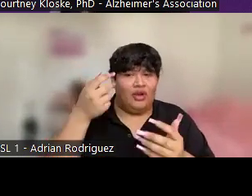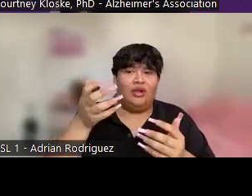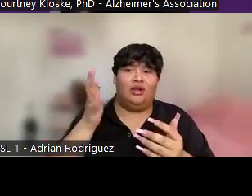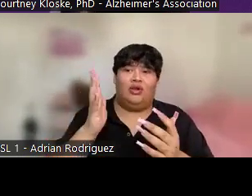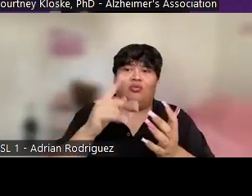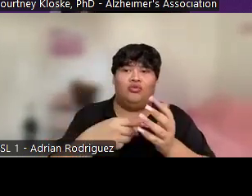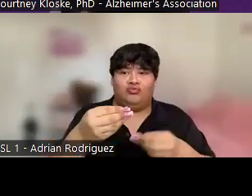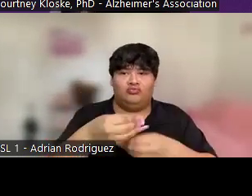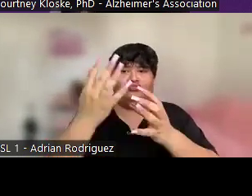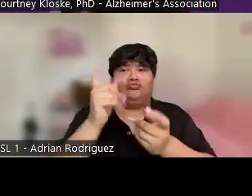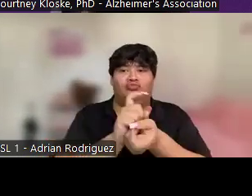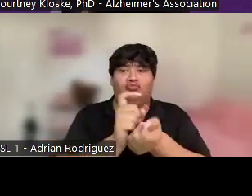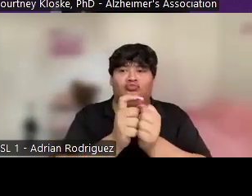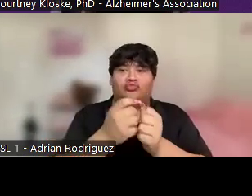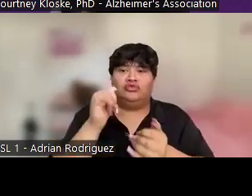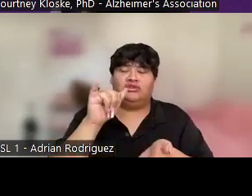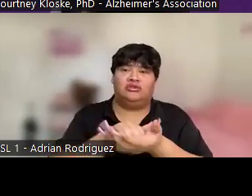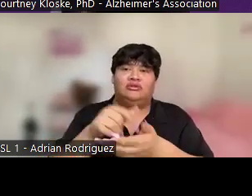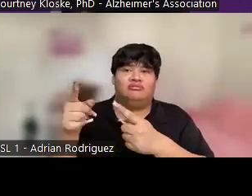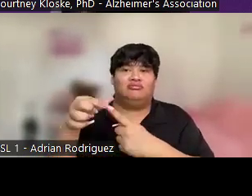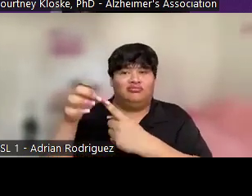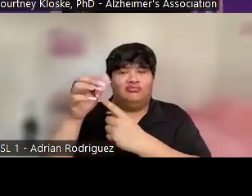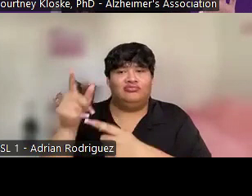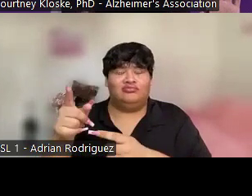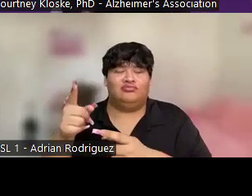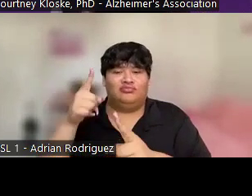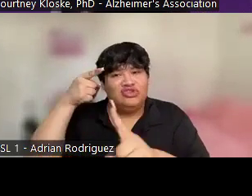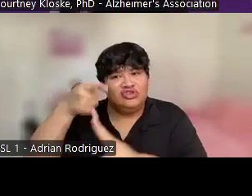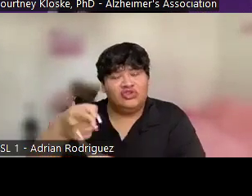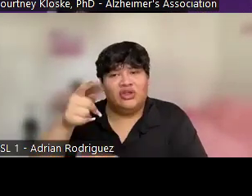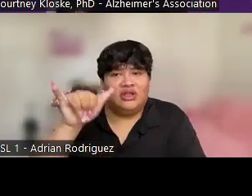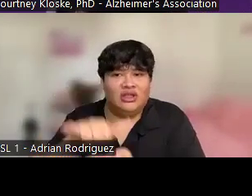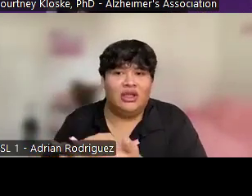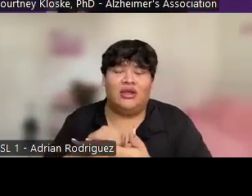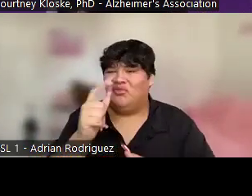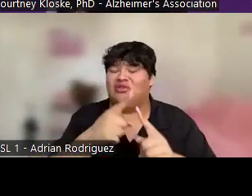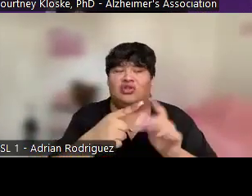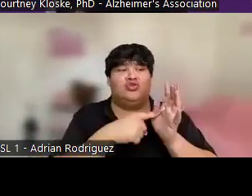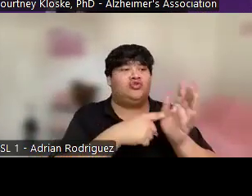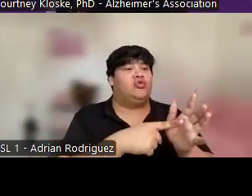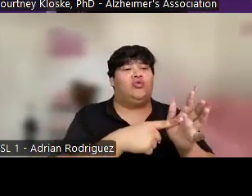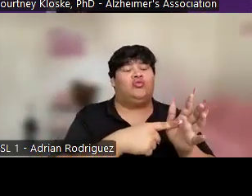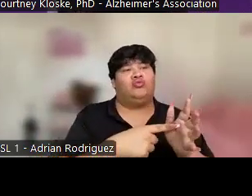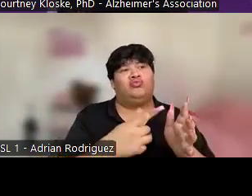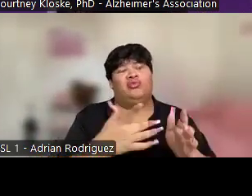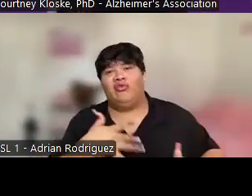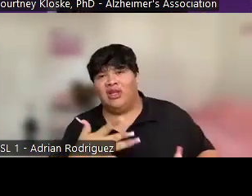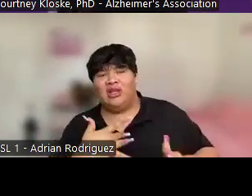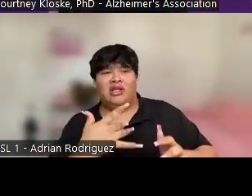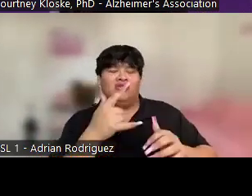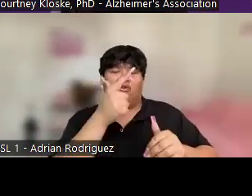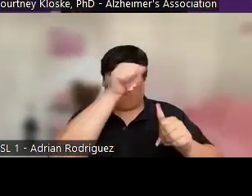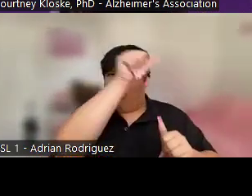of the brain changes in Alzheimer's disease that these treatments target, but they do not show symptoms. So those clinical trials are